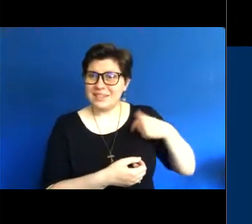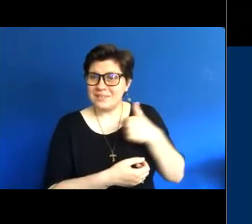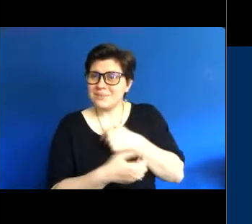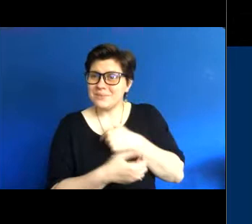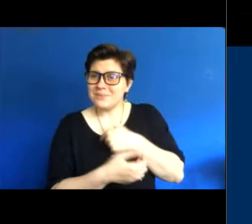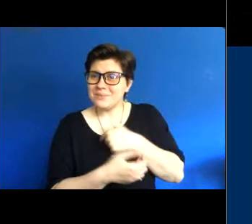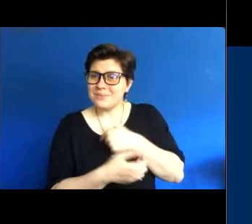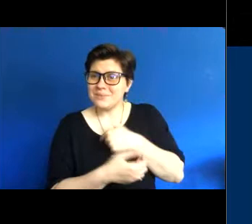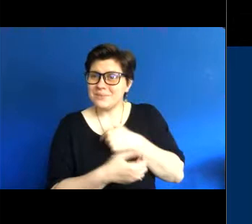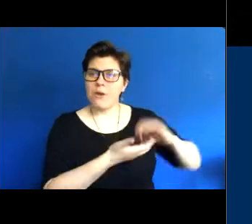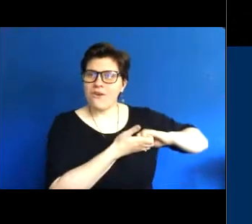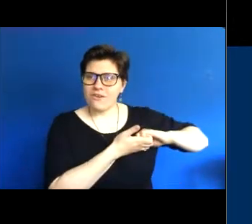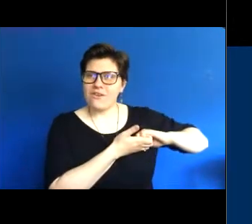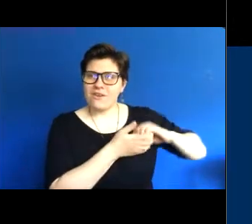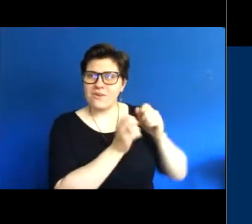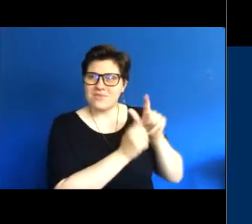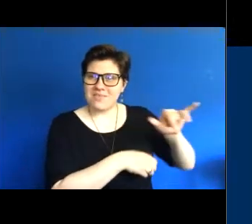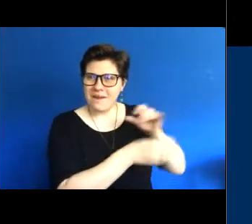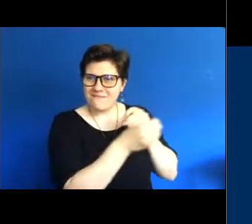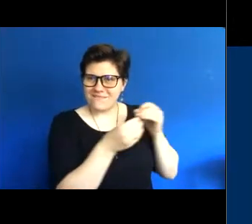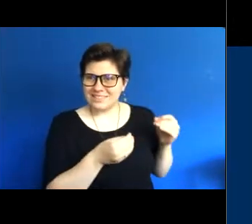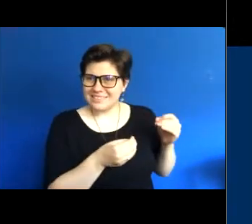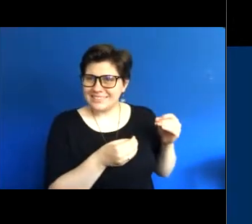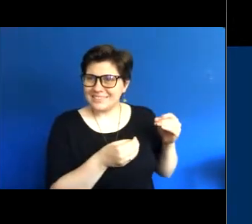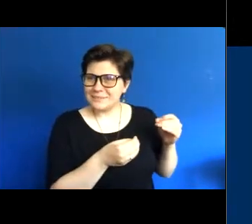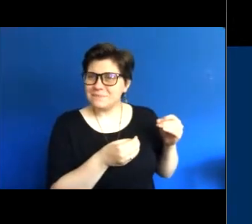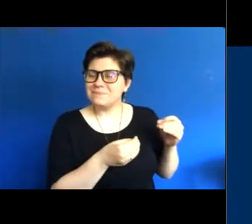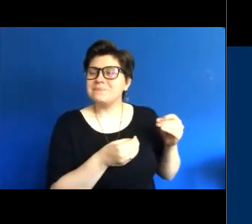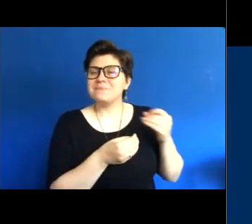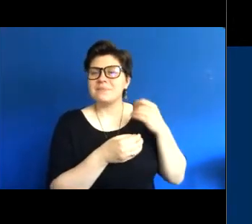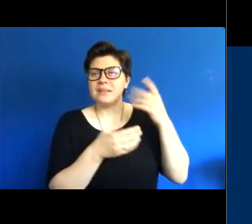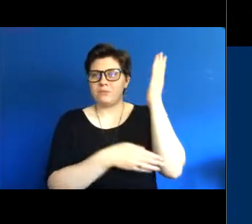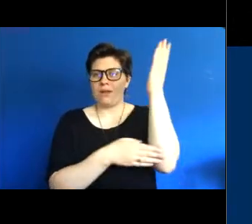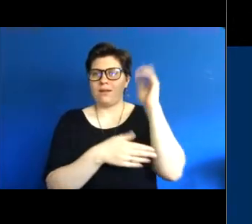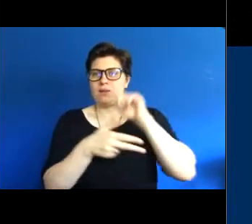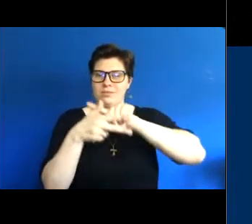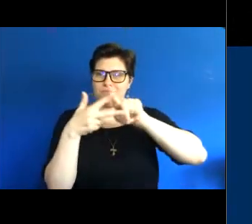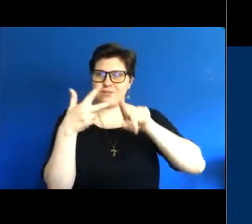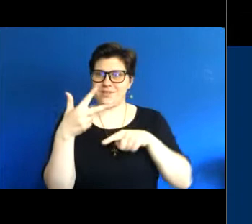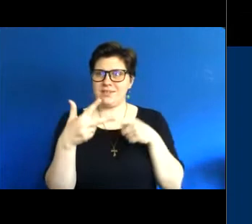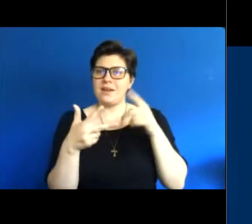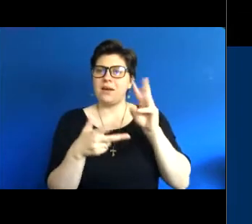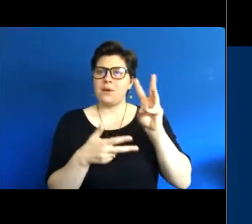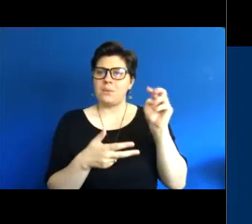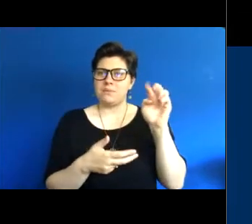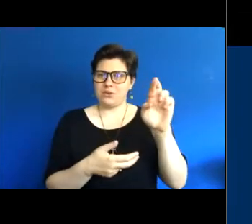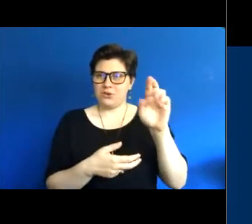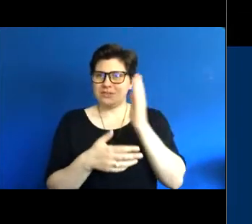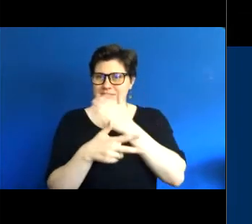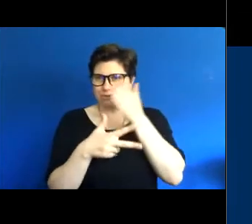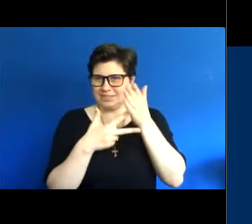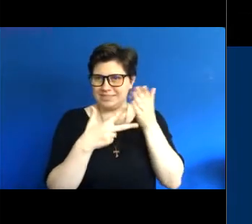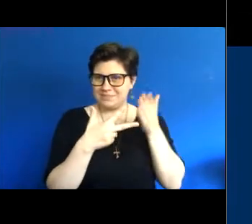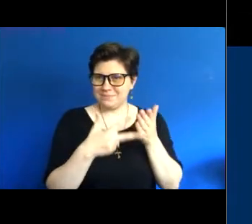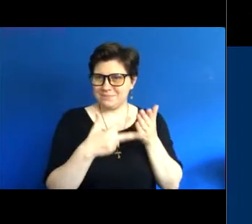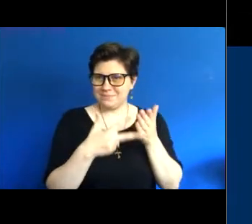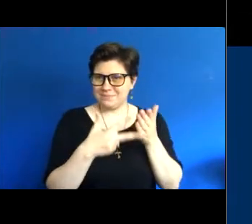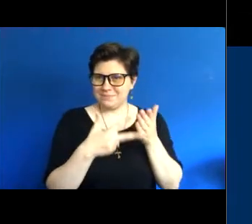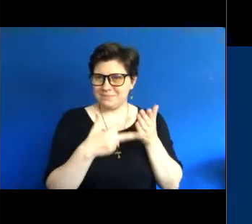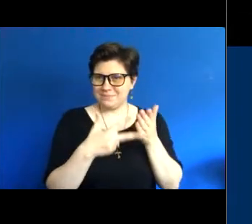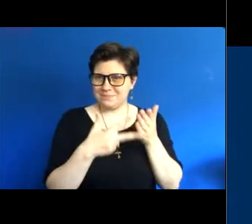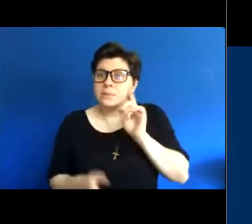grateful for our partnership with the Office for Catechesis in presenting this webinar series. Please note,